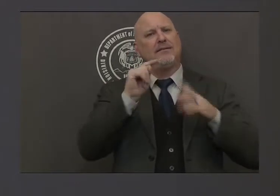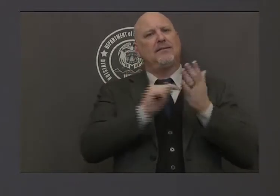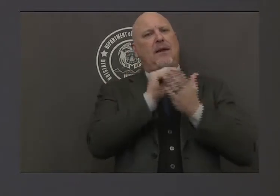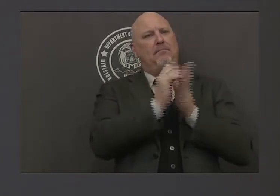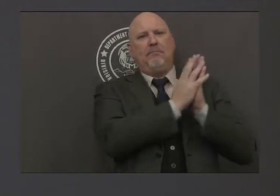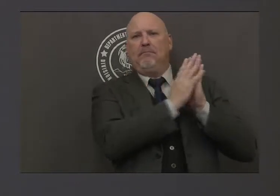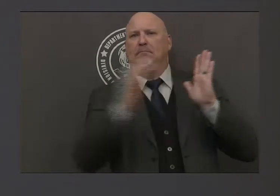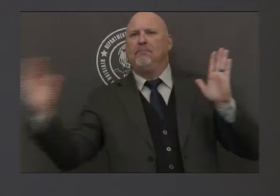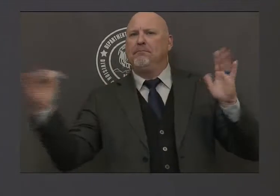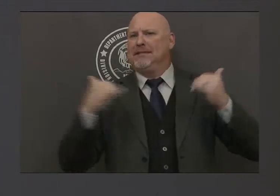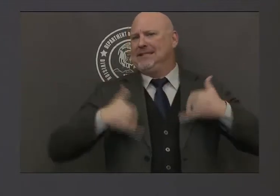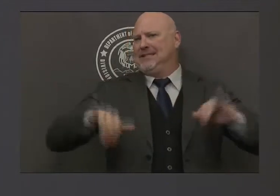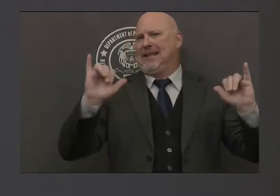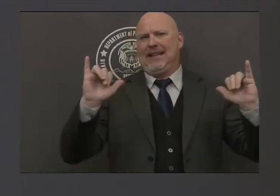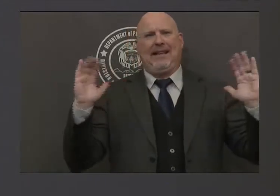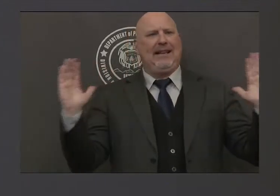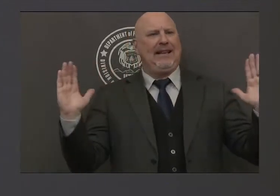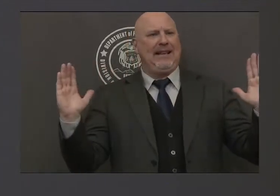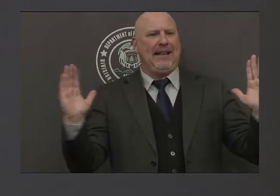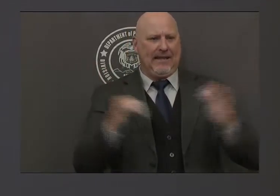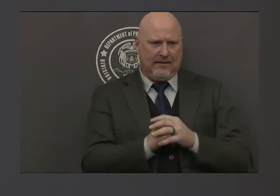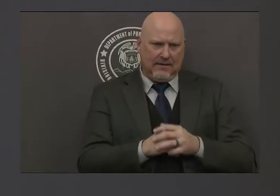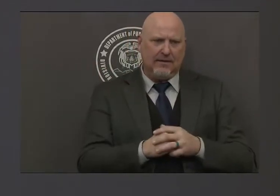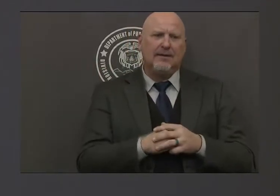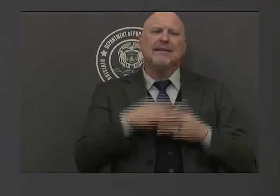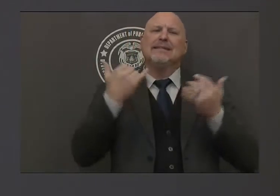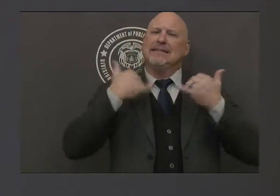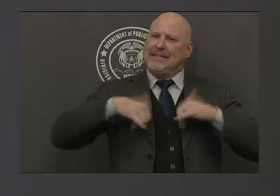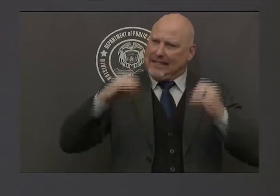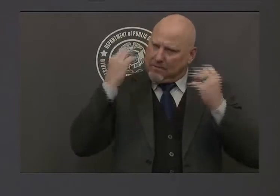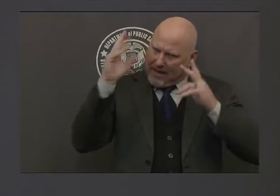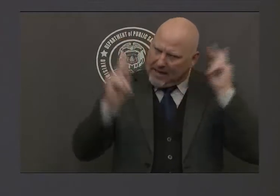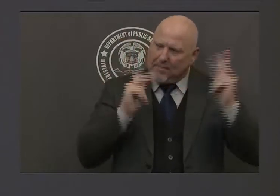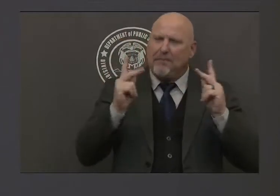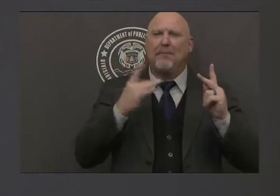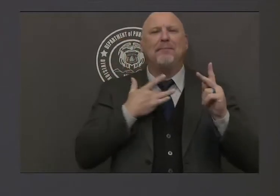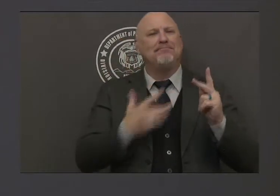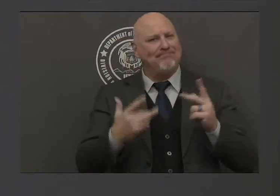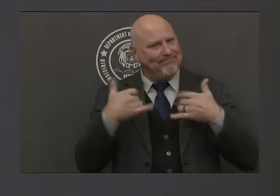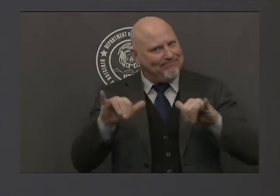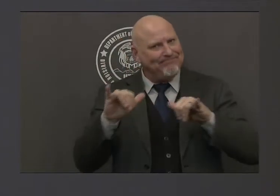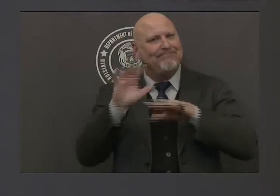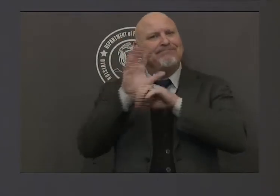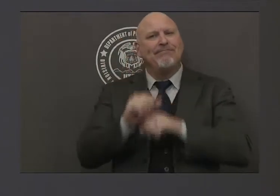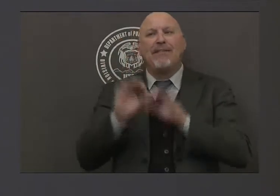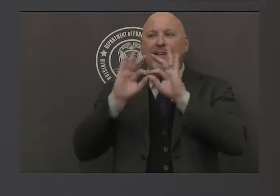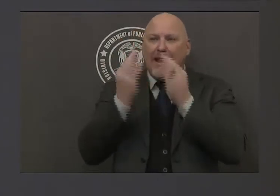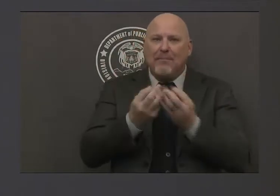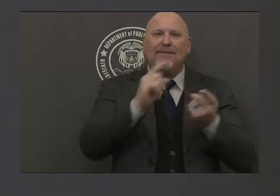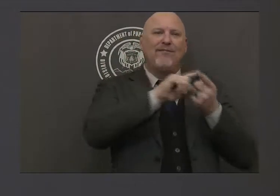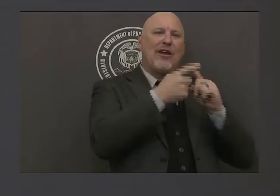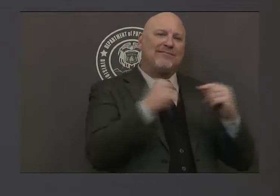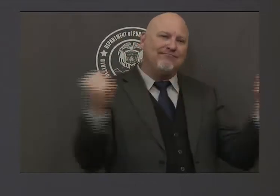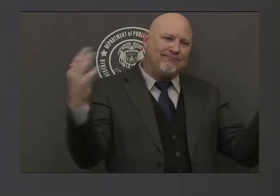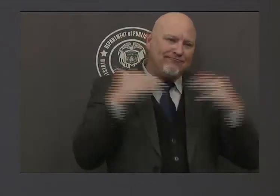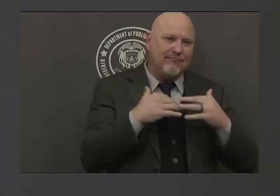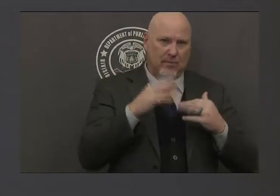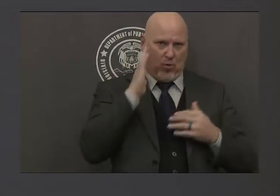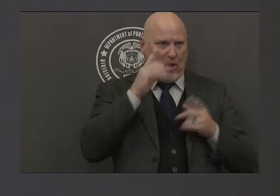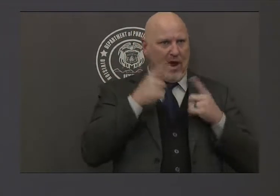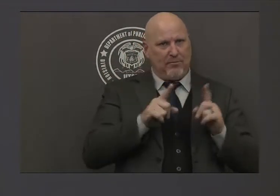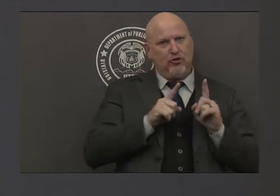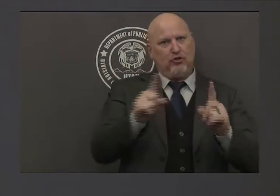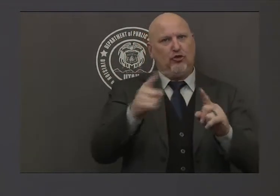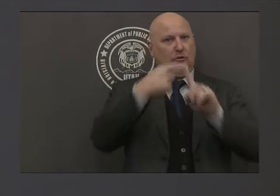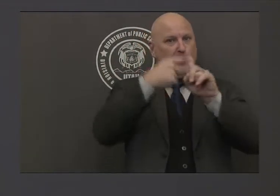and celebrate the holiday season through December and into the new year. But it's not time for us to give up our